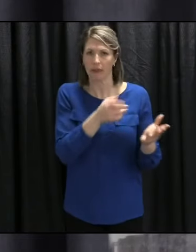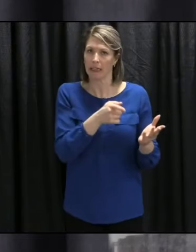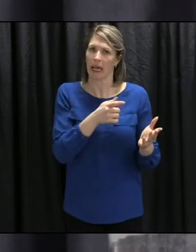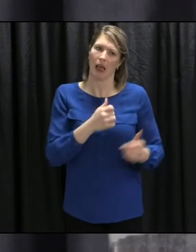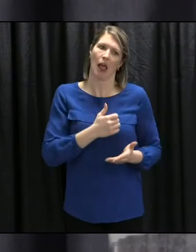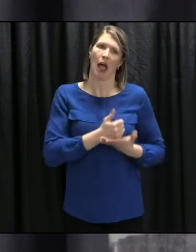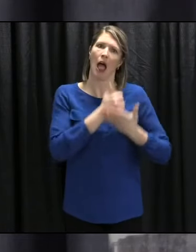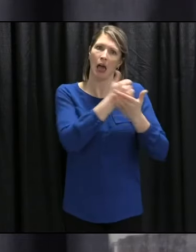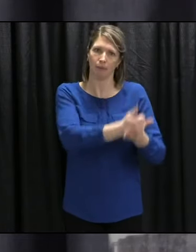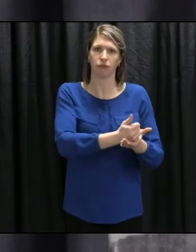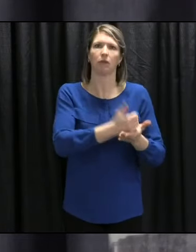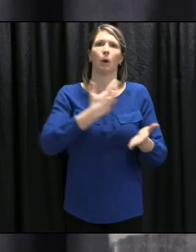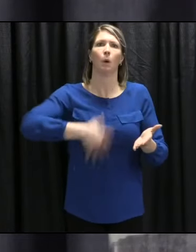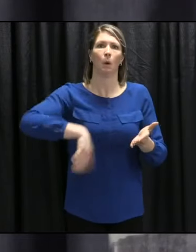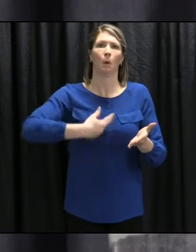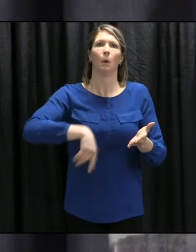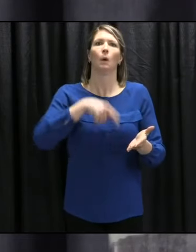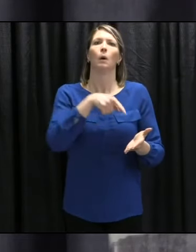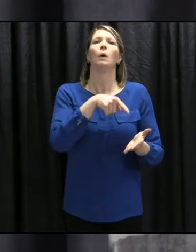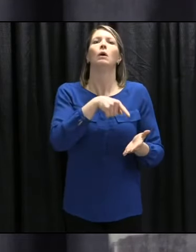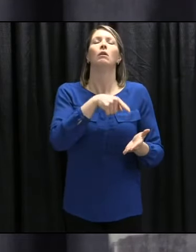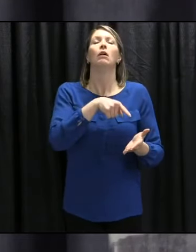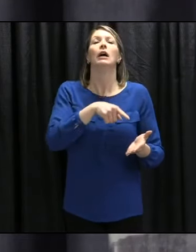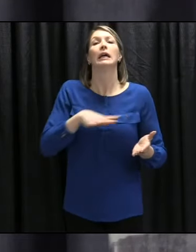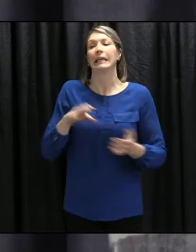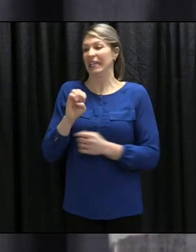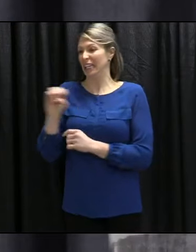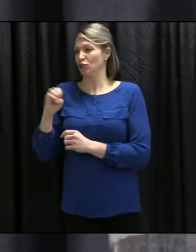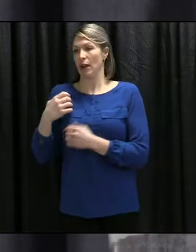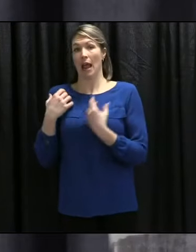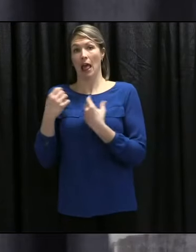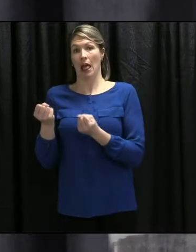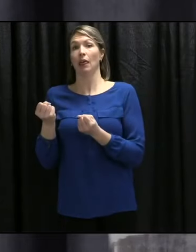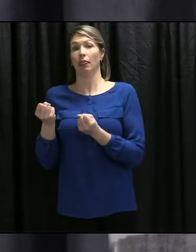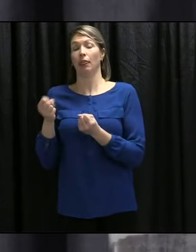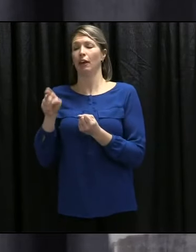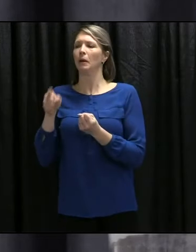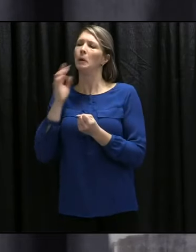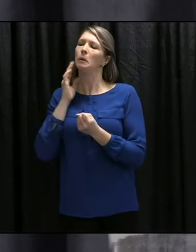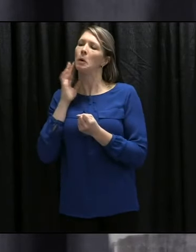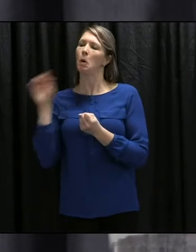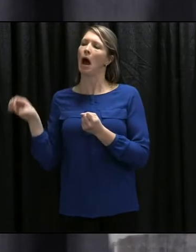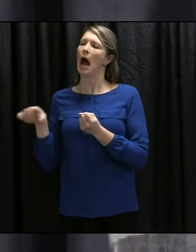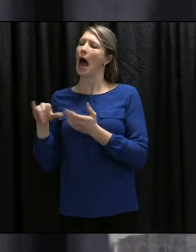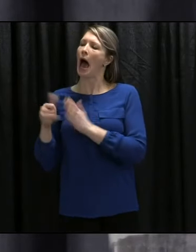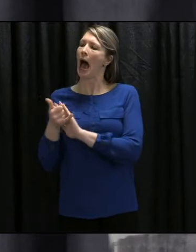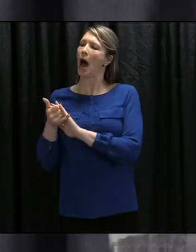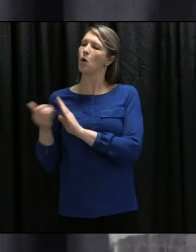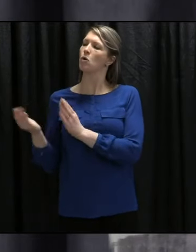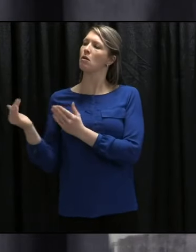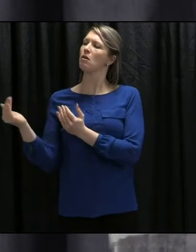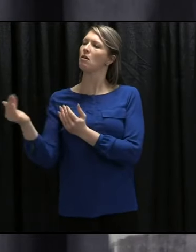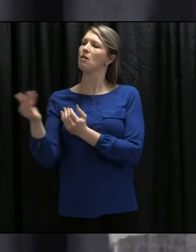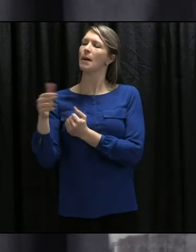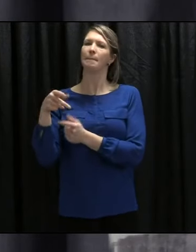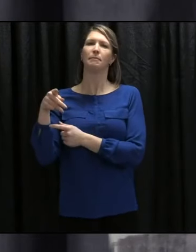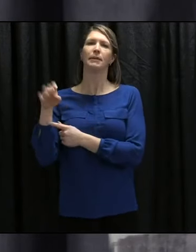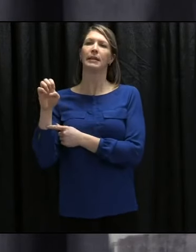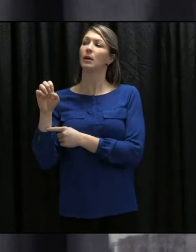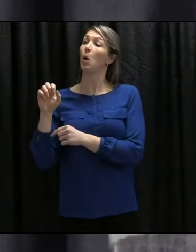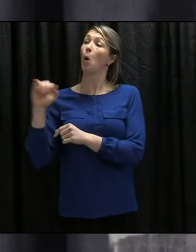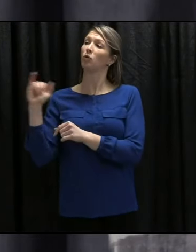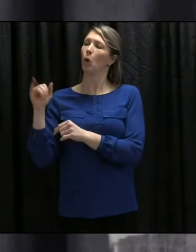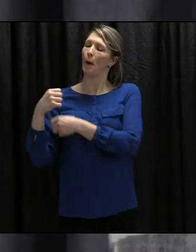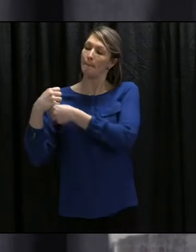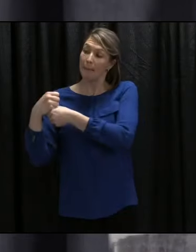other streams that we've talked about through Eastern Health, through looking at non-traditional sources and having the capability to test